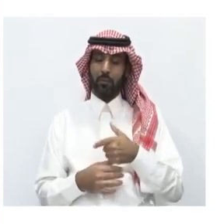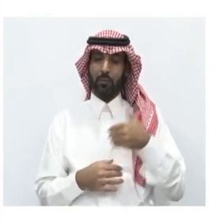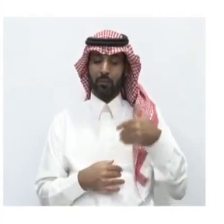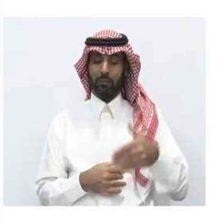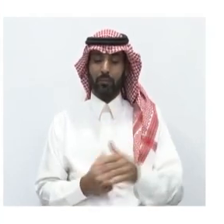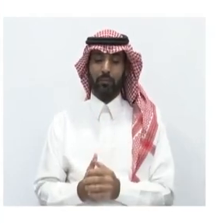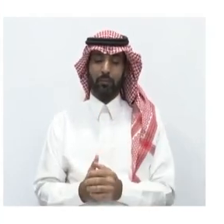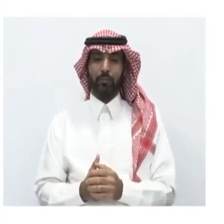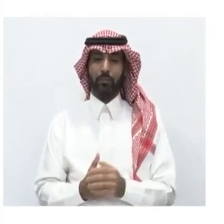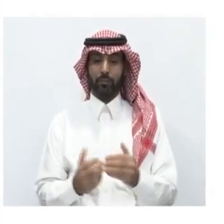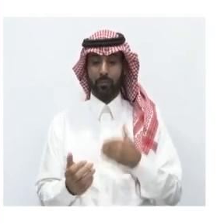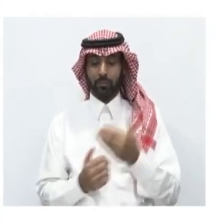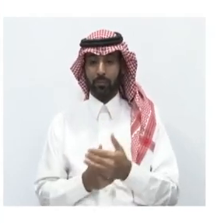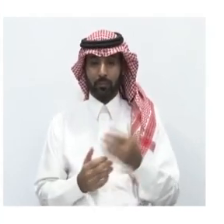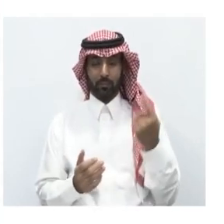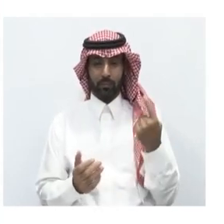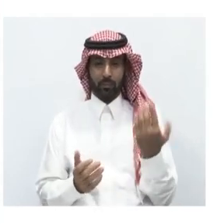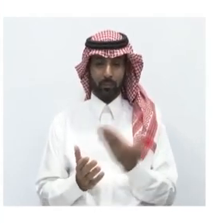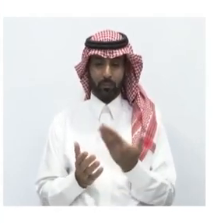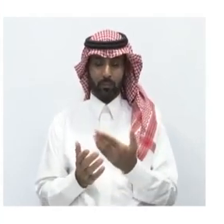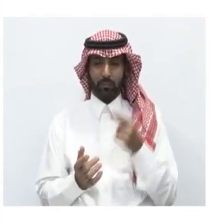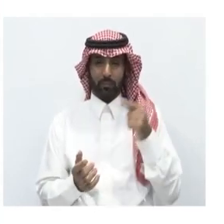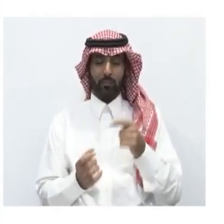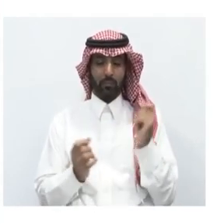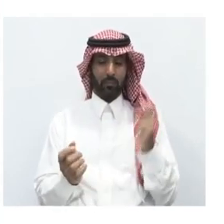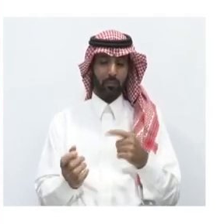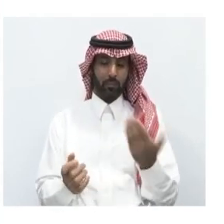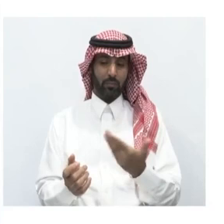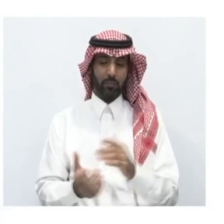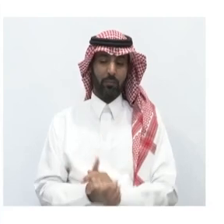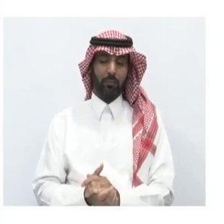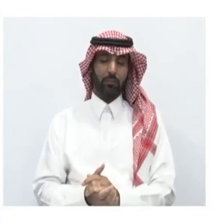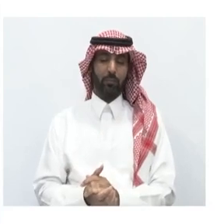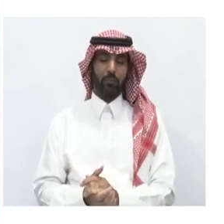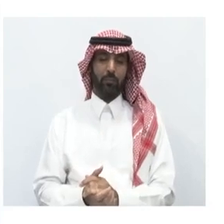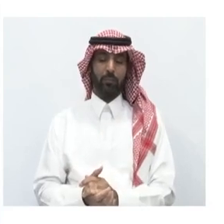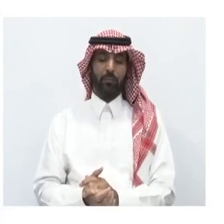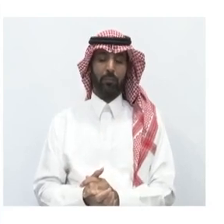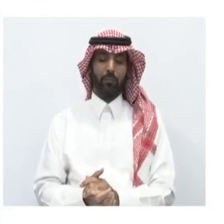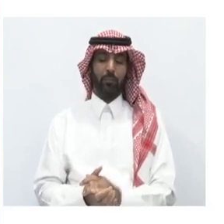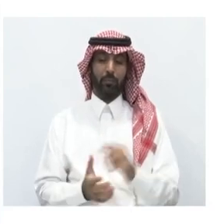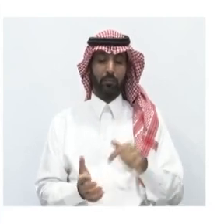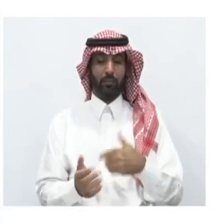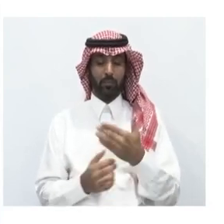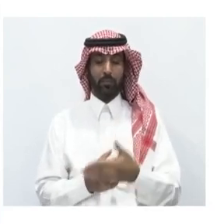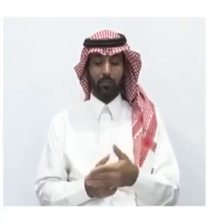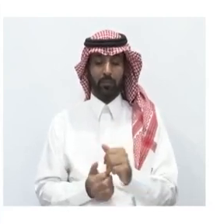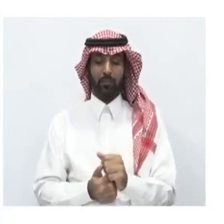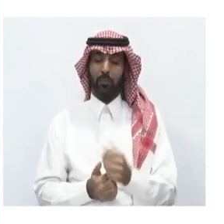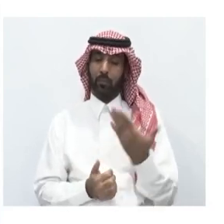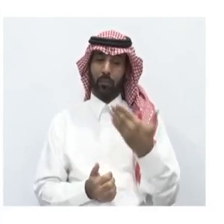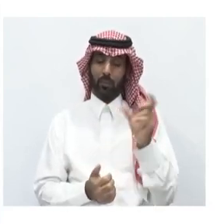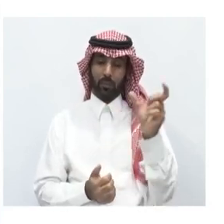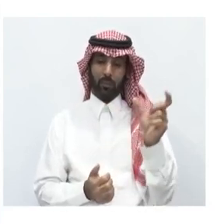now. So let's jump to today's lesson, the conversation. These are the objectives for today. We use the new